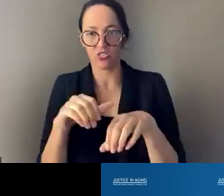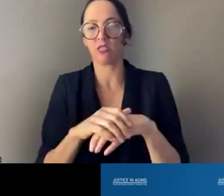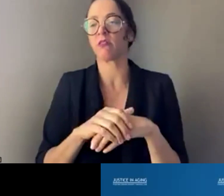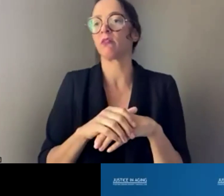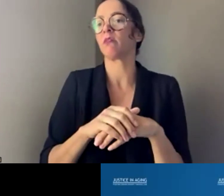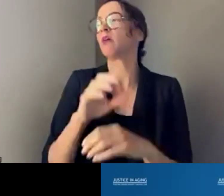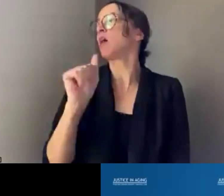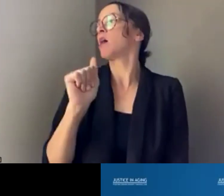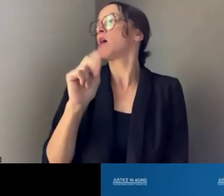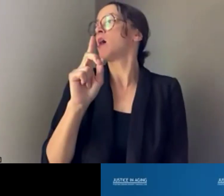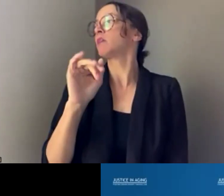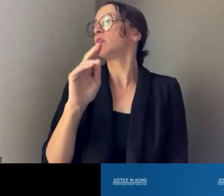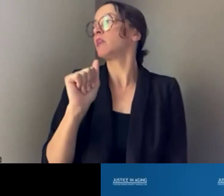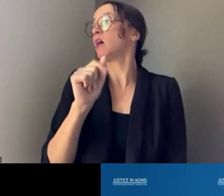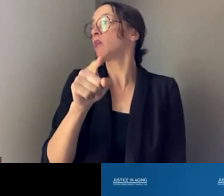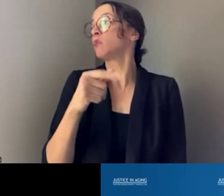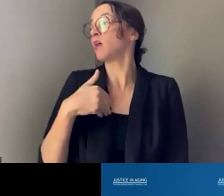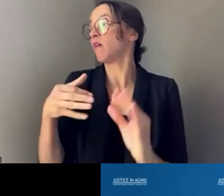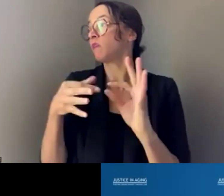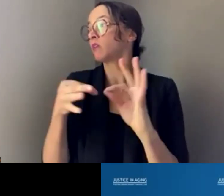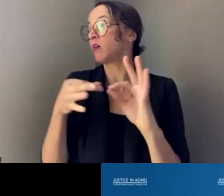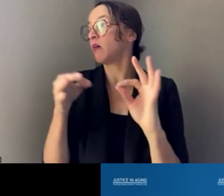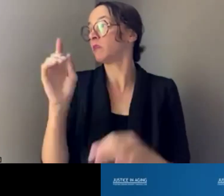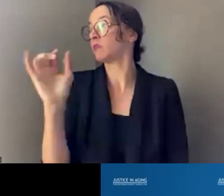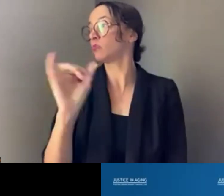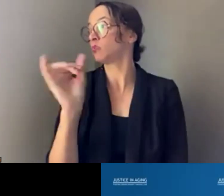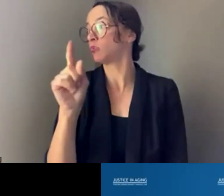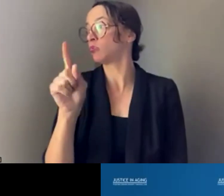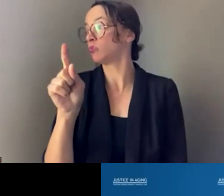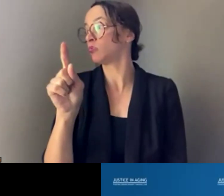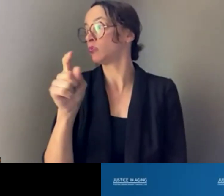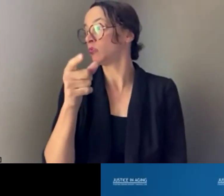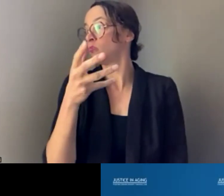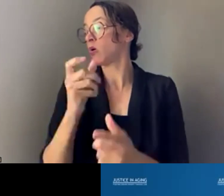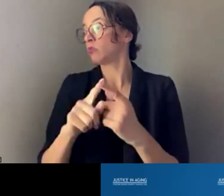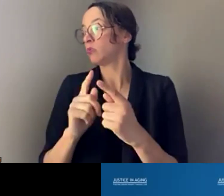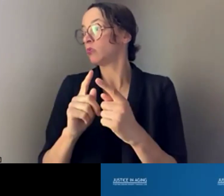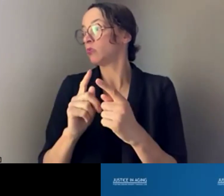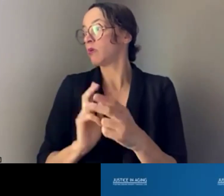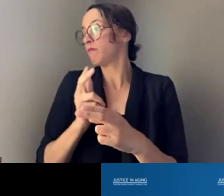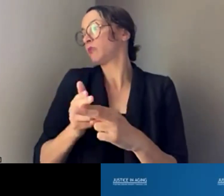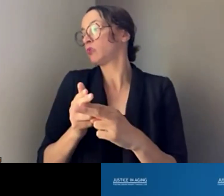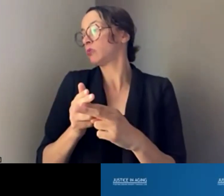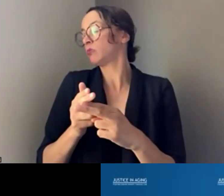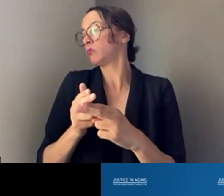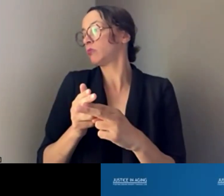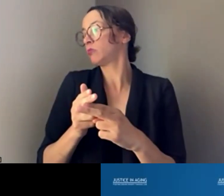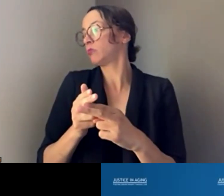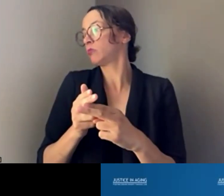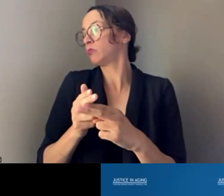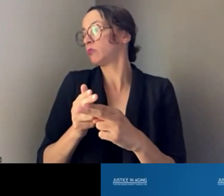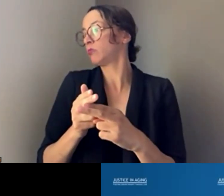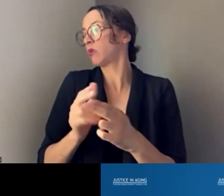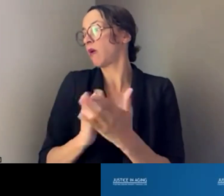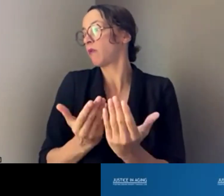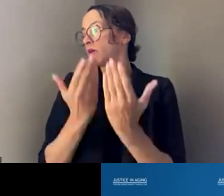you want to also raise the missed recommendation? Oh, you're on mute. That was the first